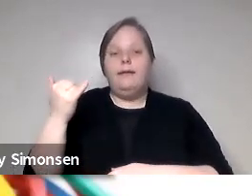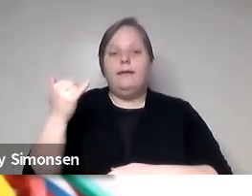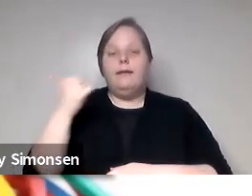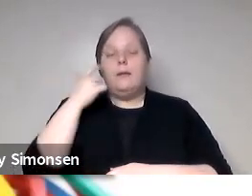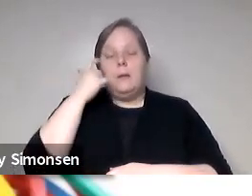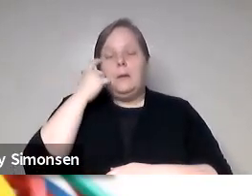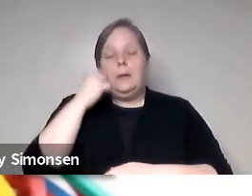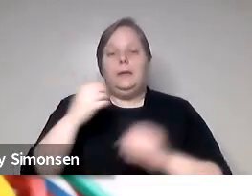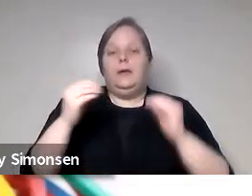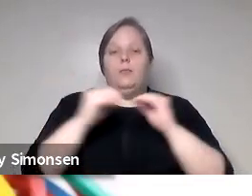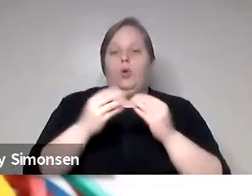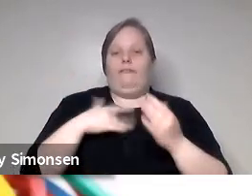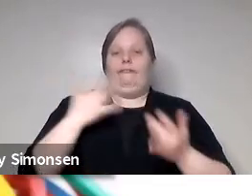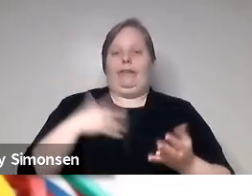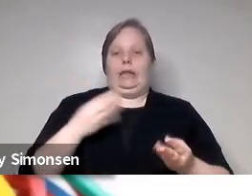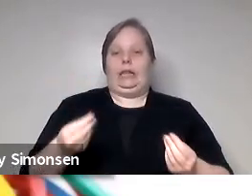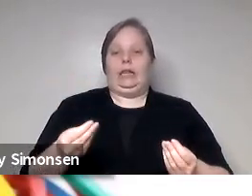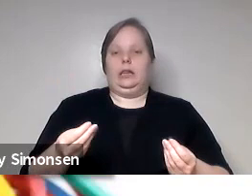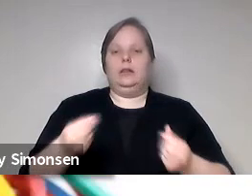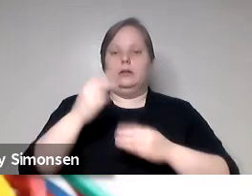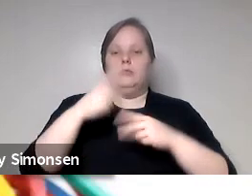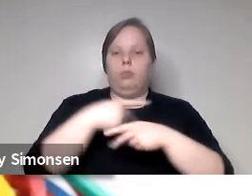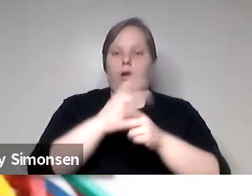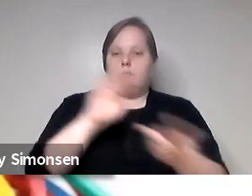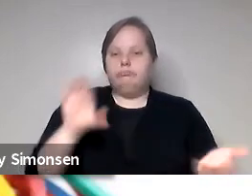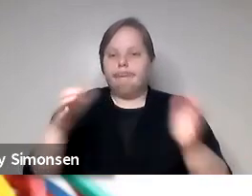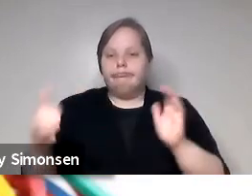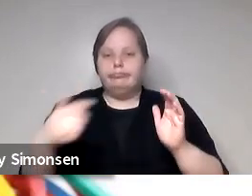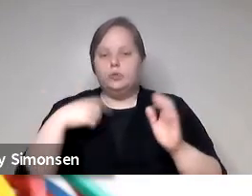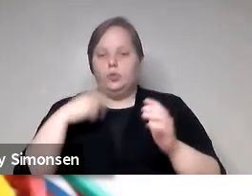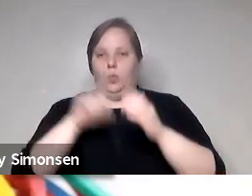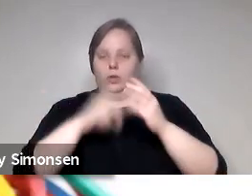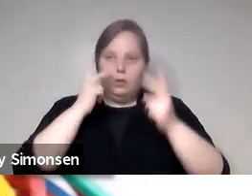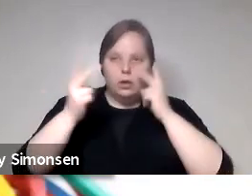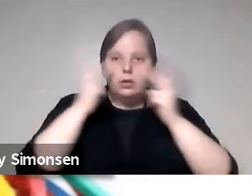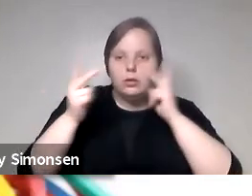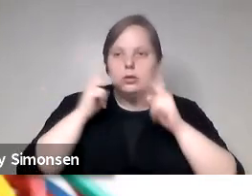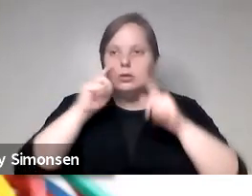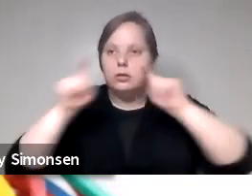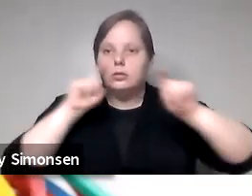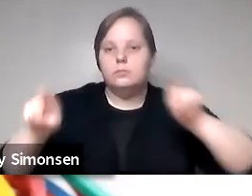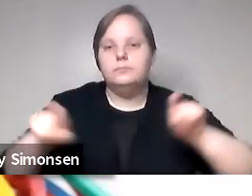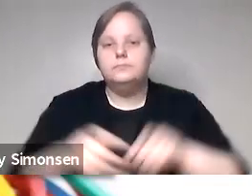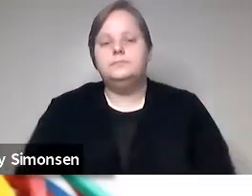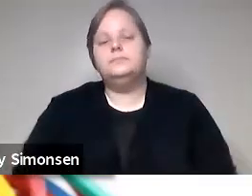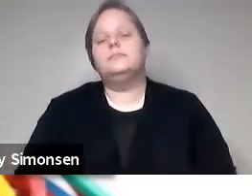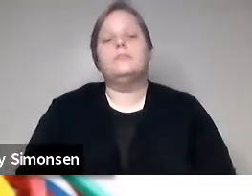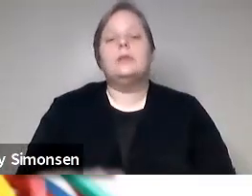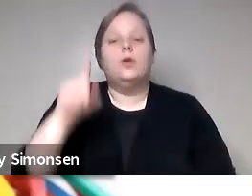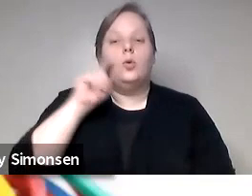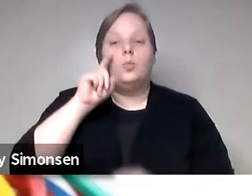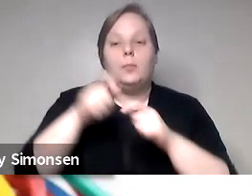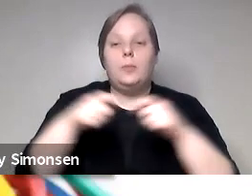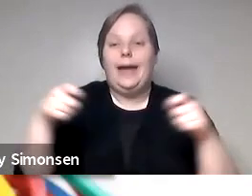they're just more of a tactile product than the previous slide. Rubber bands,